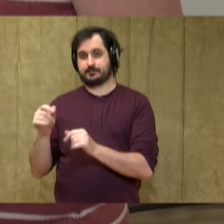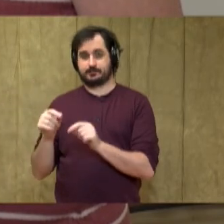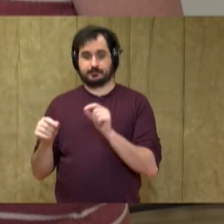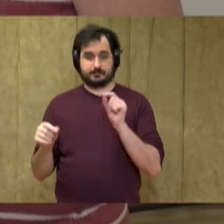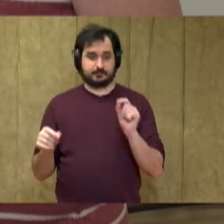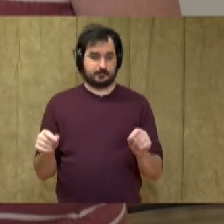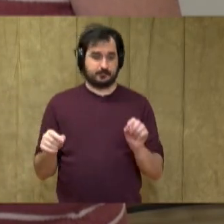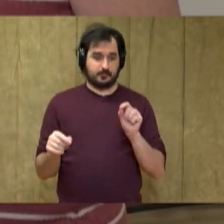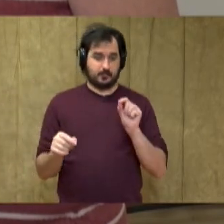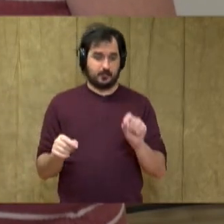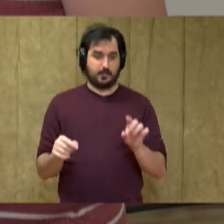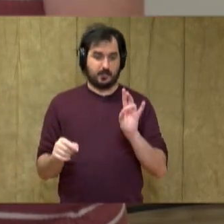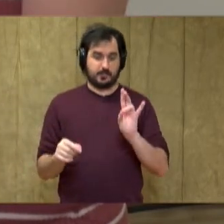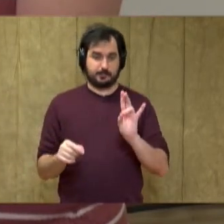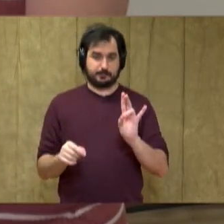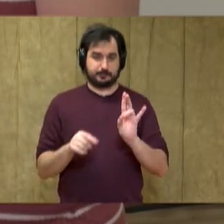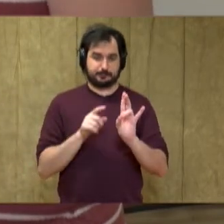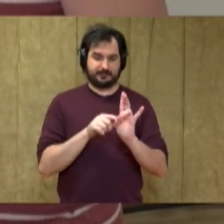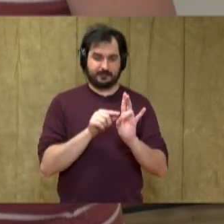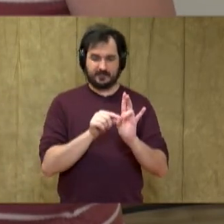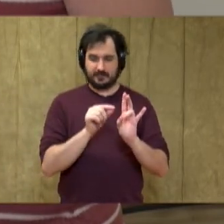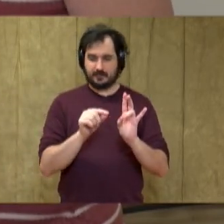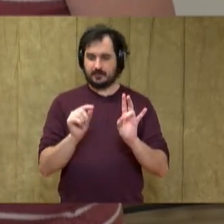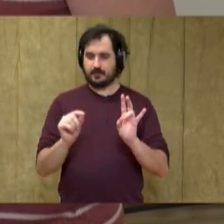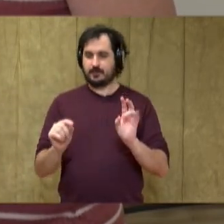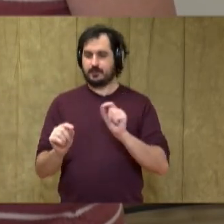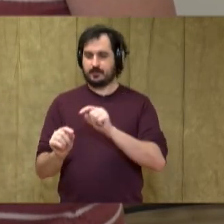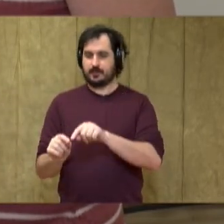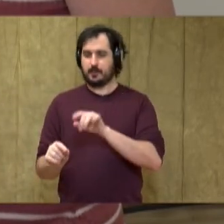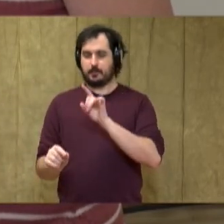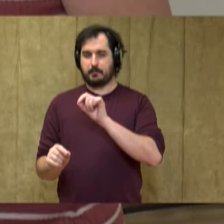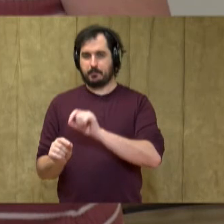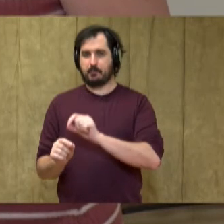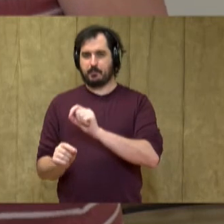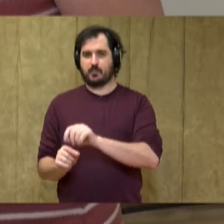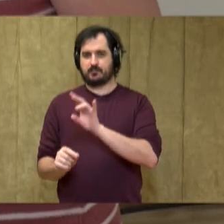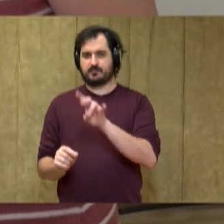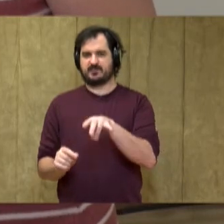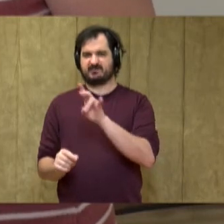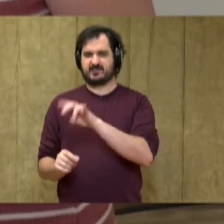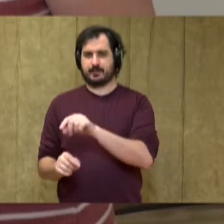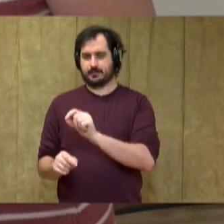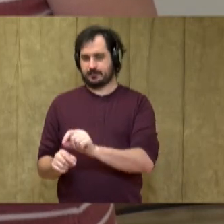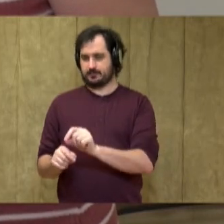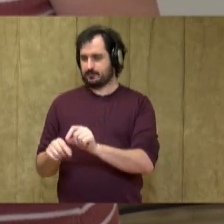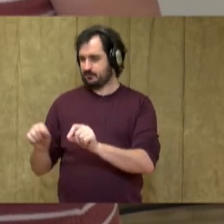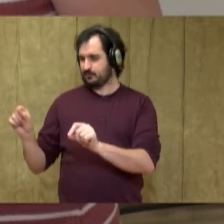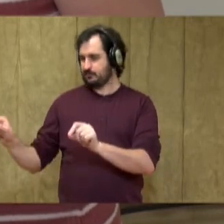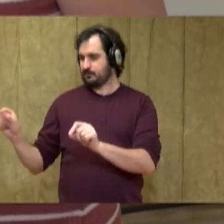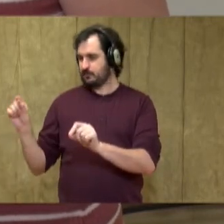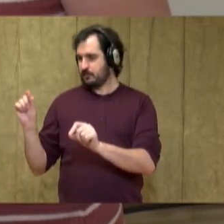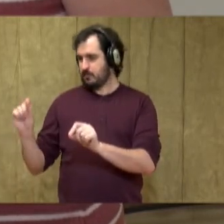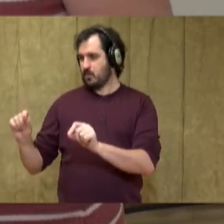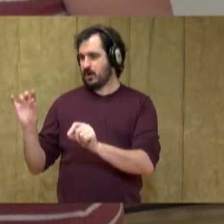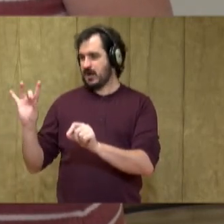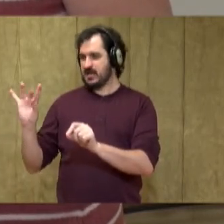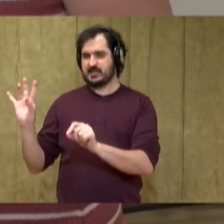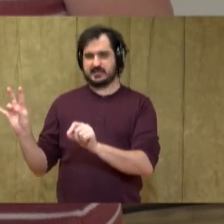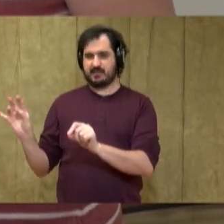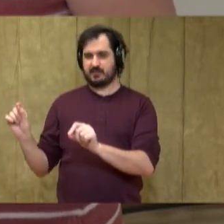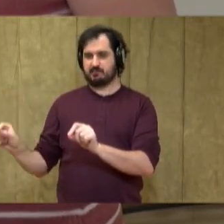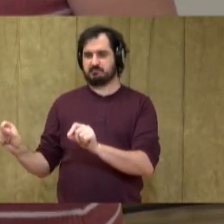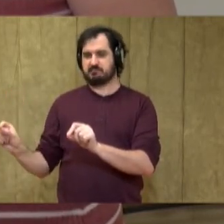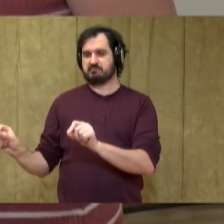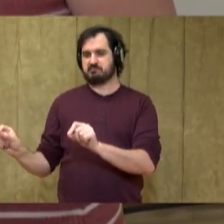77 hundredths, I need to find my 7 tenths on the number line. All right, here's my 7 tenths, about 7